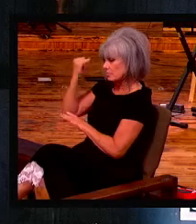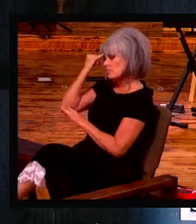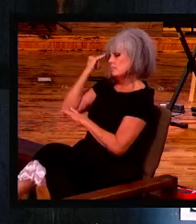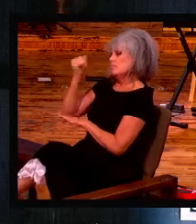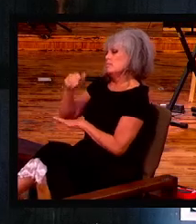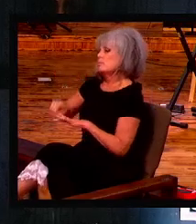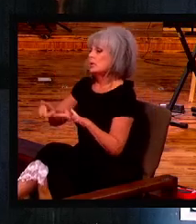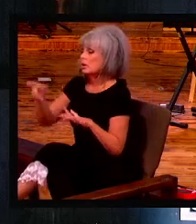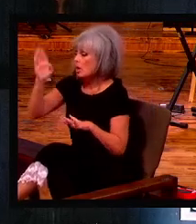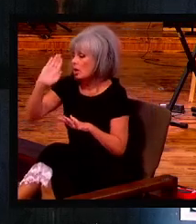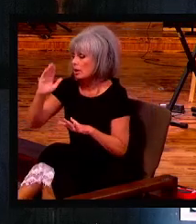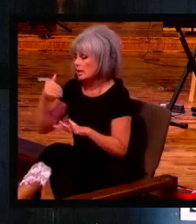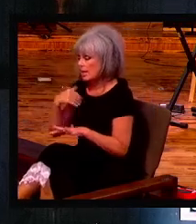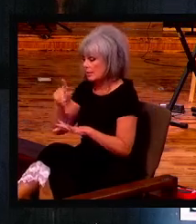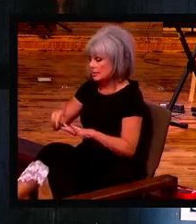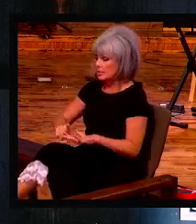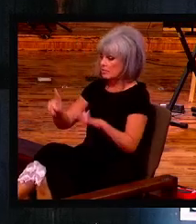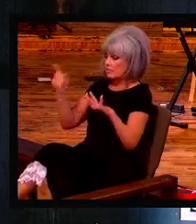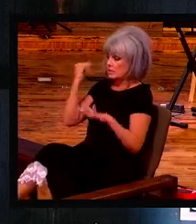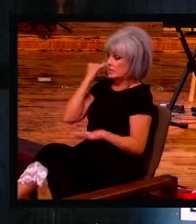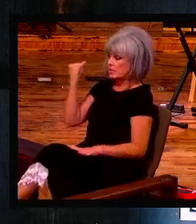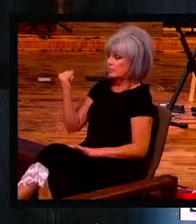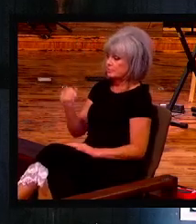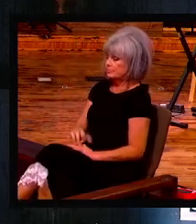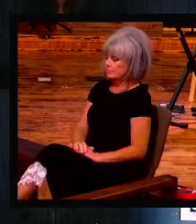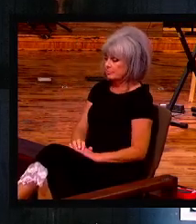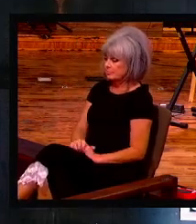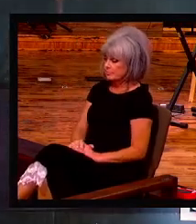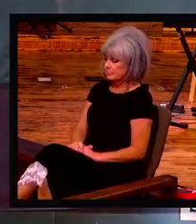but God had a different idea.